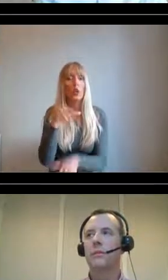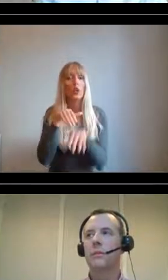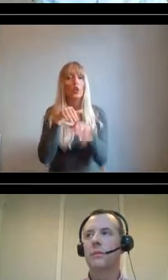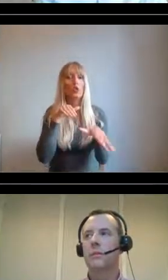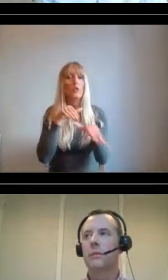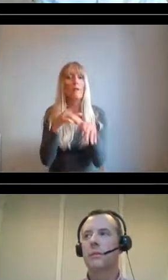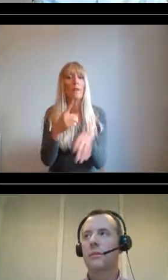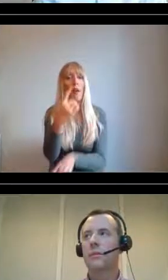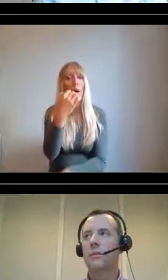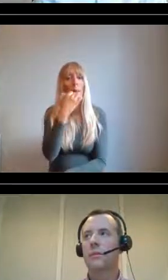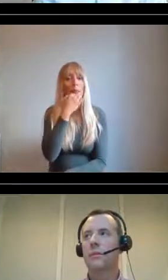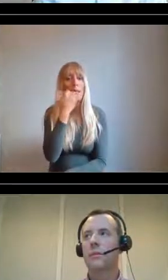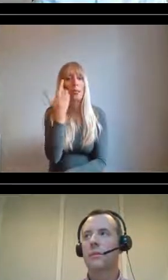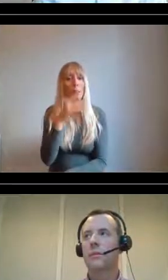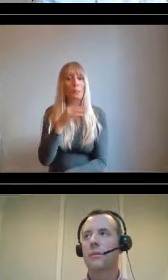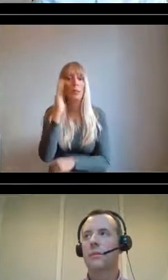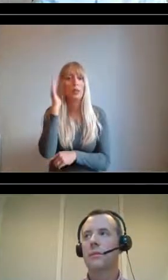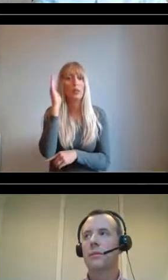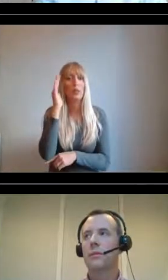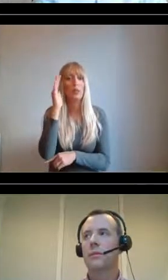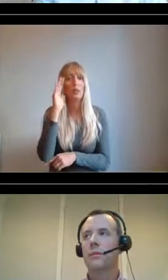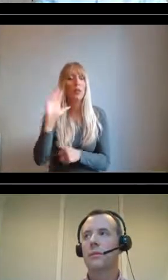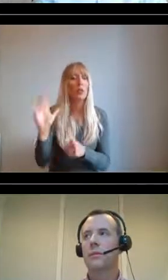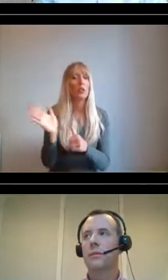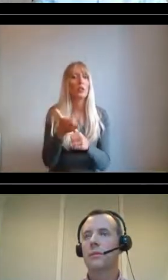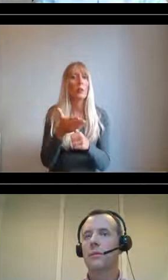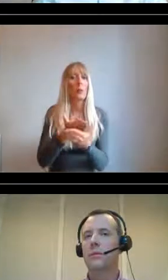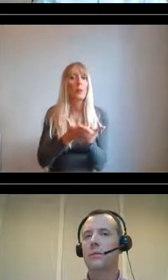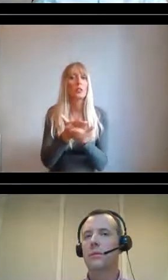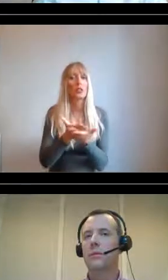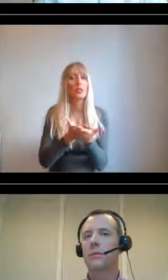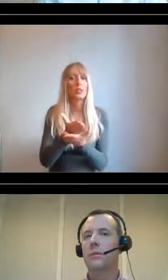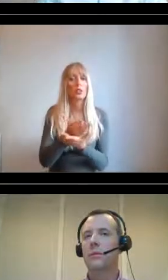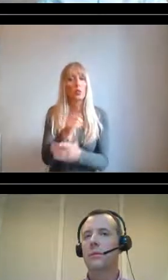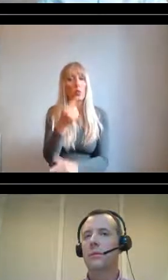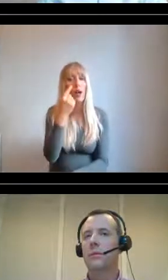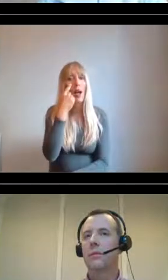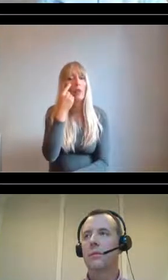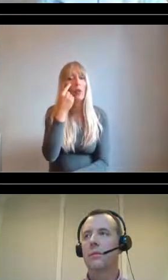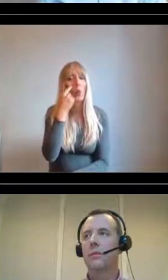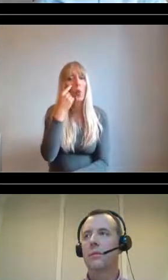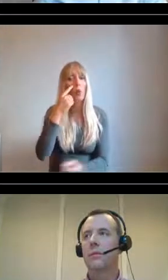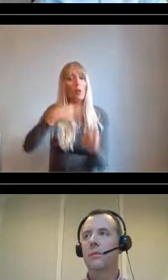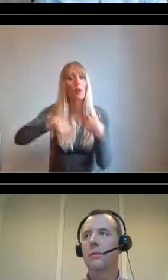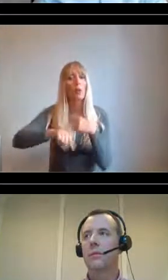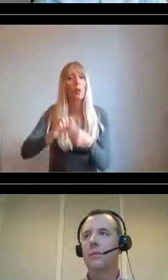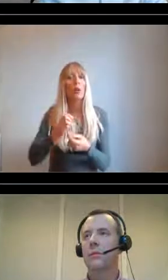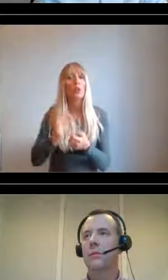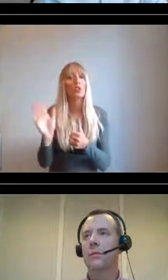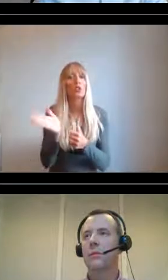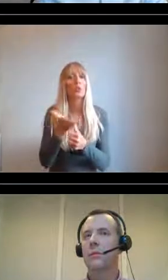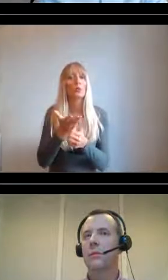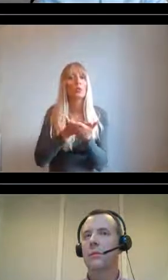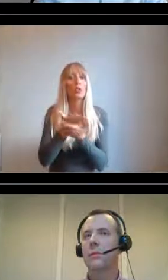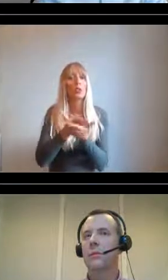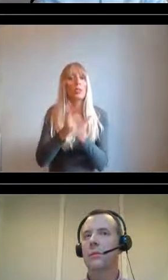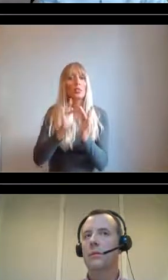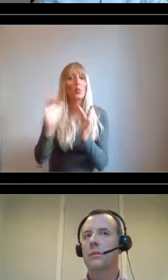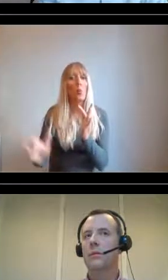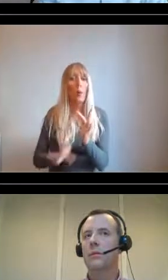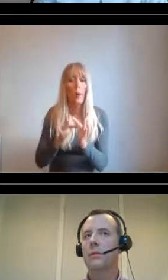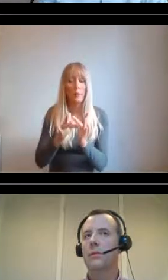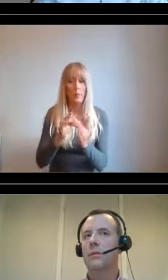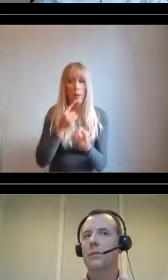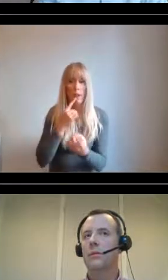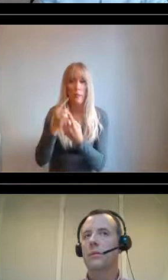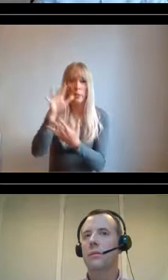that was presented at this supplementary consultation. So if you go onto the supplementary consultation website, there's